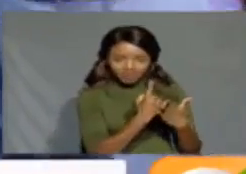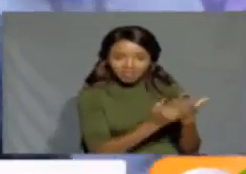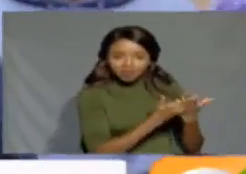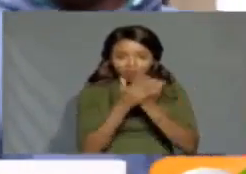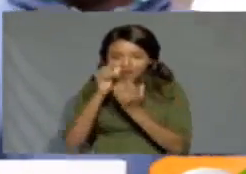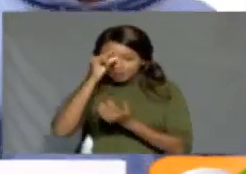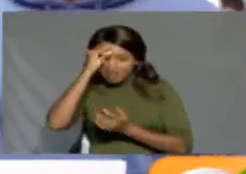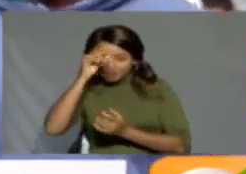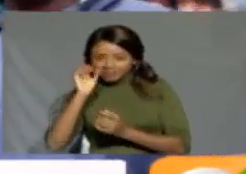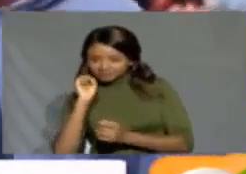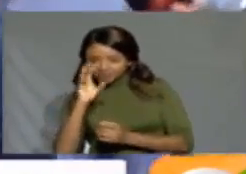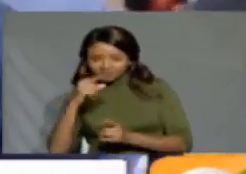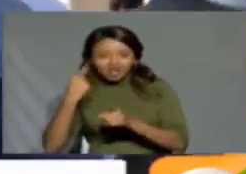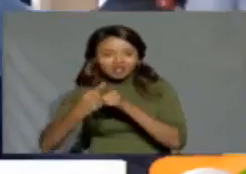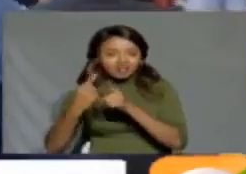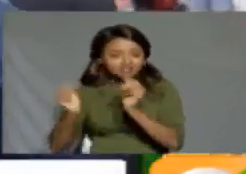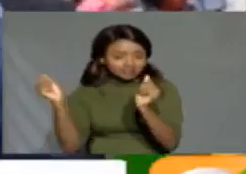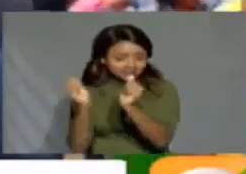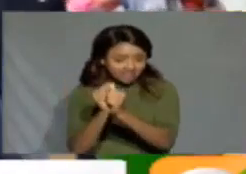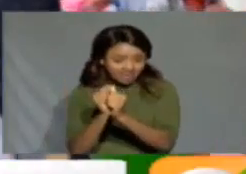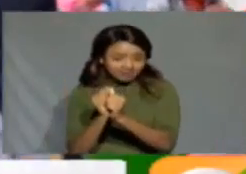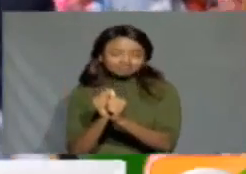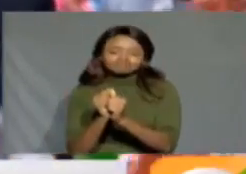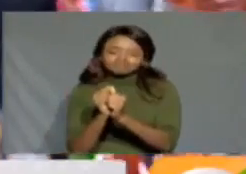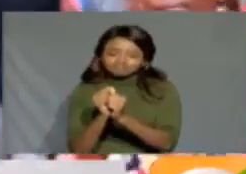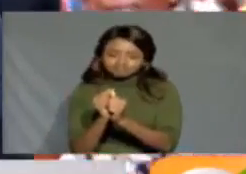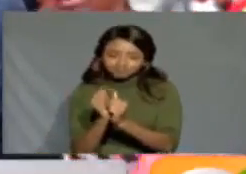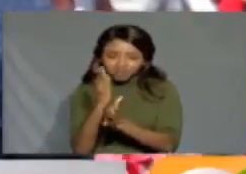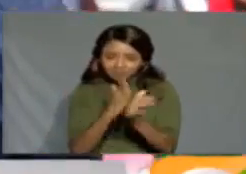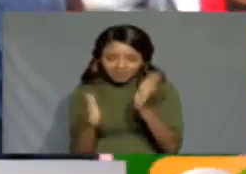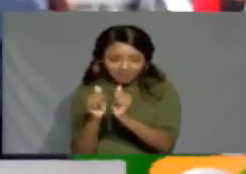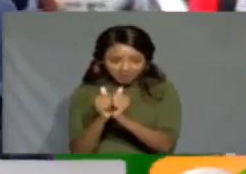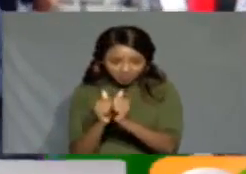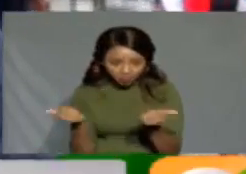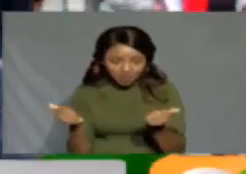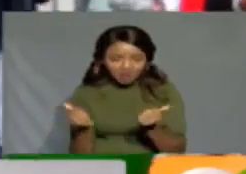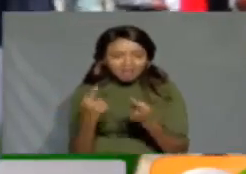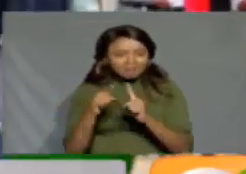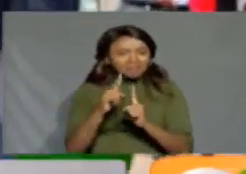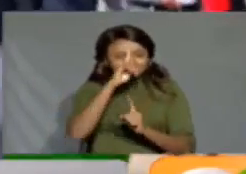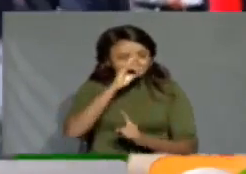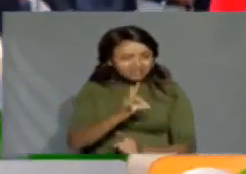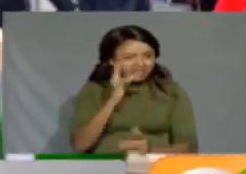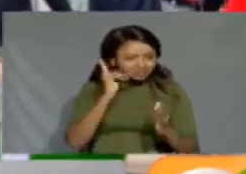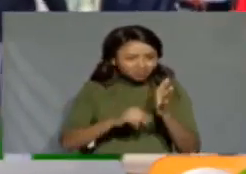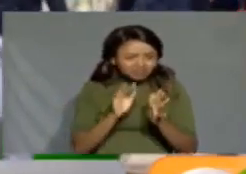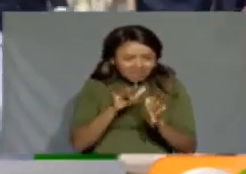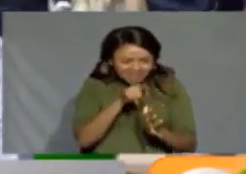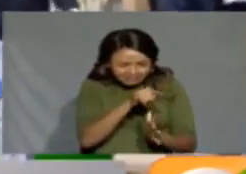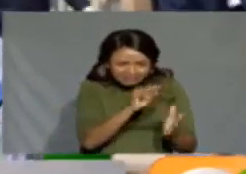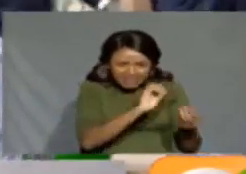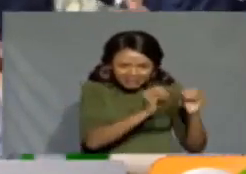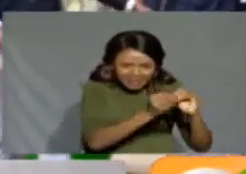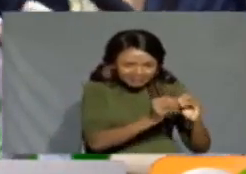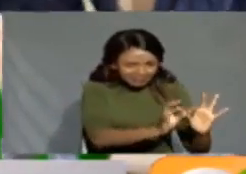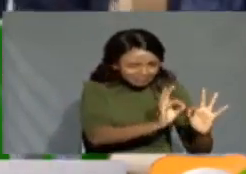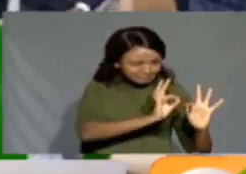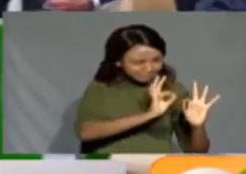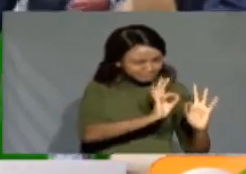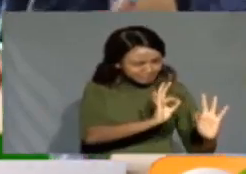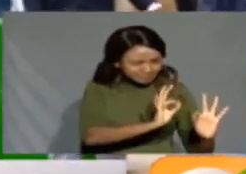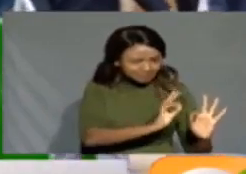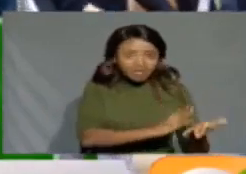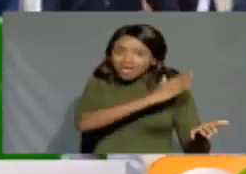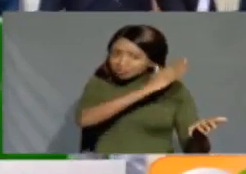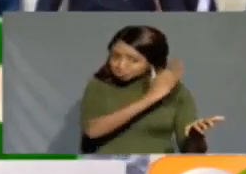for the next 10 years, more than any other single source of data. What will be crucial, though, is the sanctity and accuracy of the data for the rightful